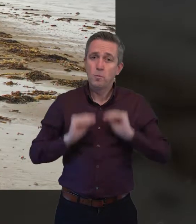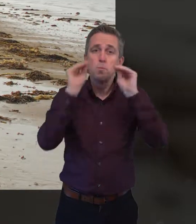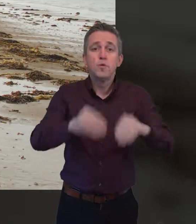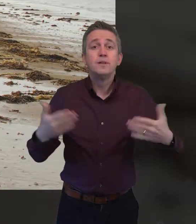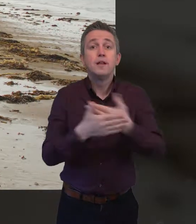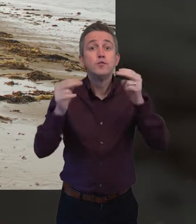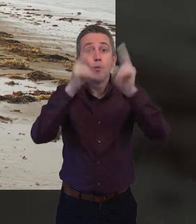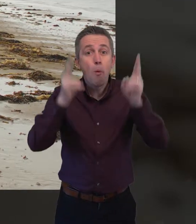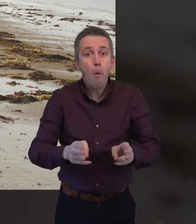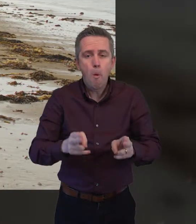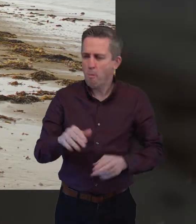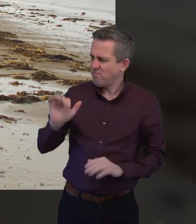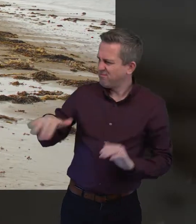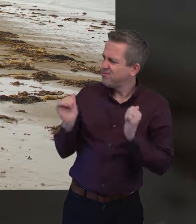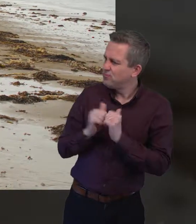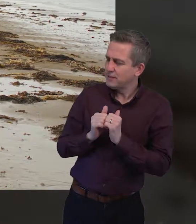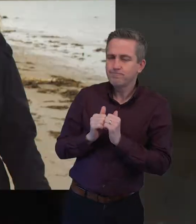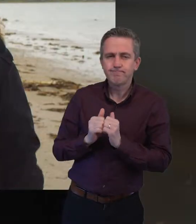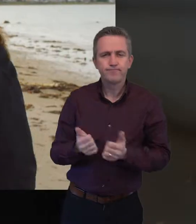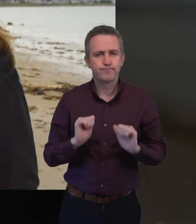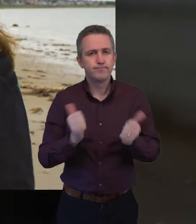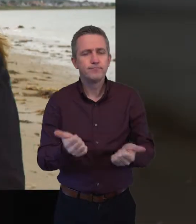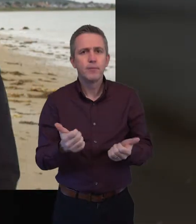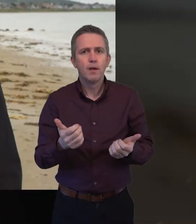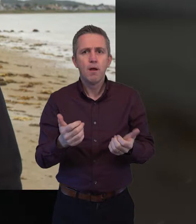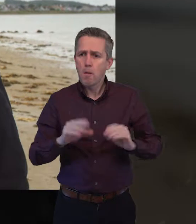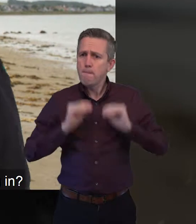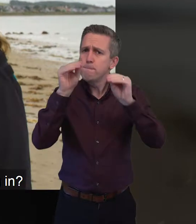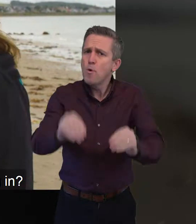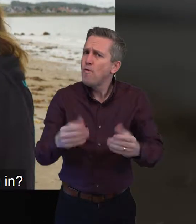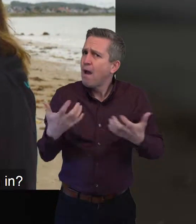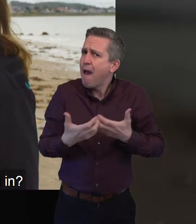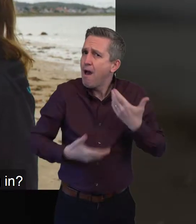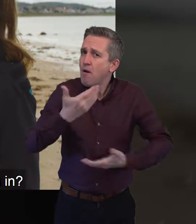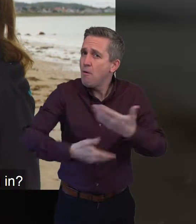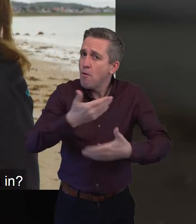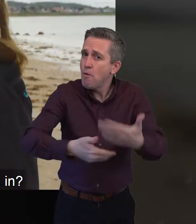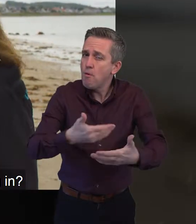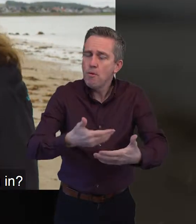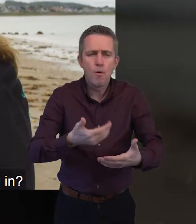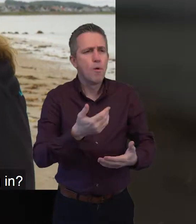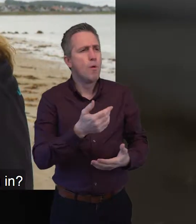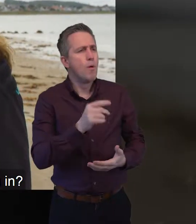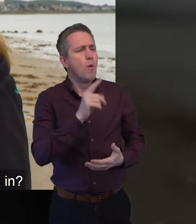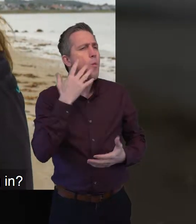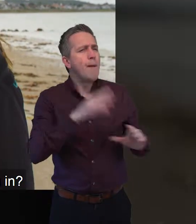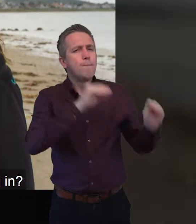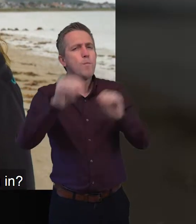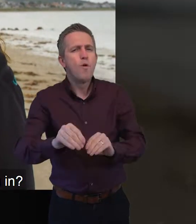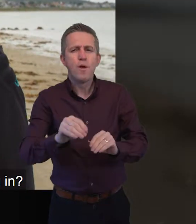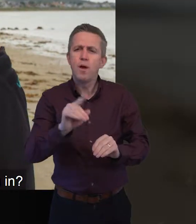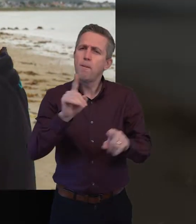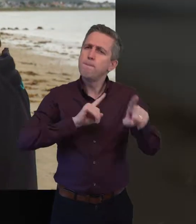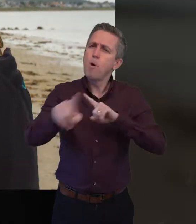That's what I thought. Uh-huh. Right, where do we start? So, what's the most important thing you think you'll